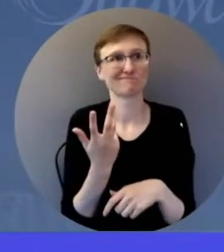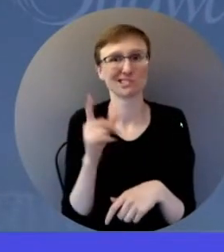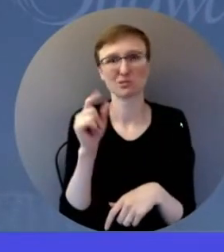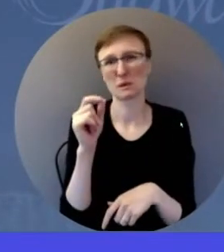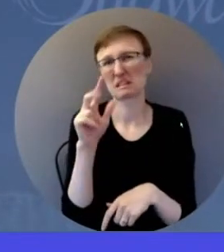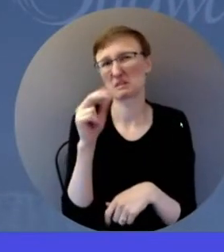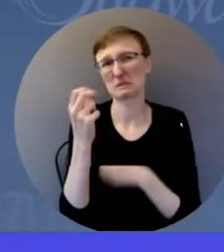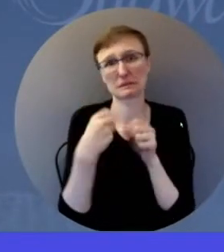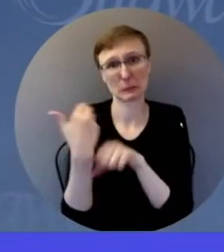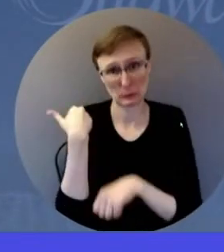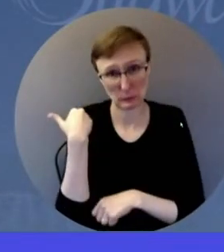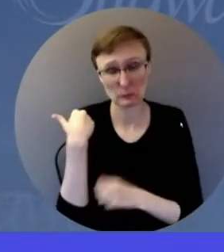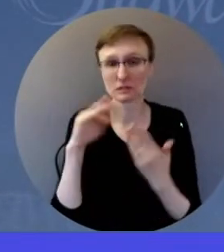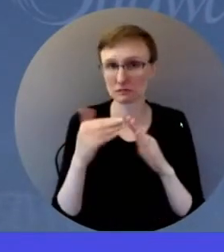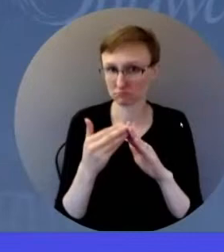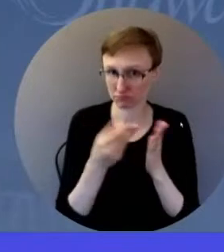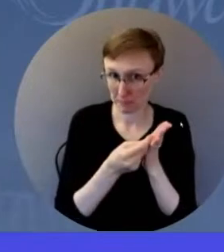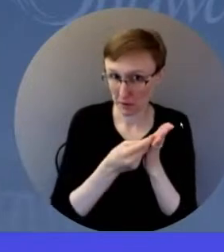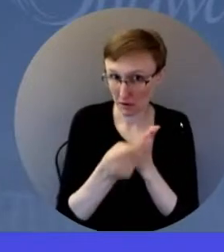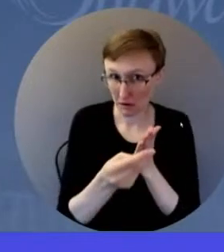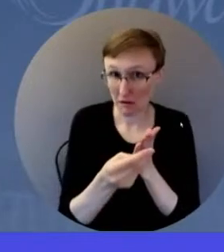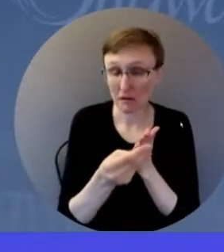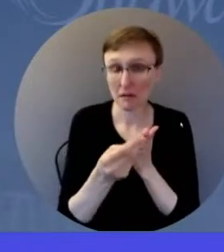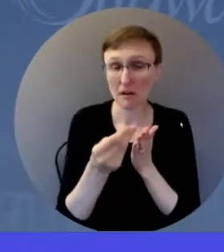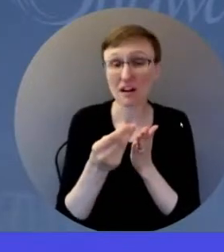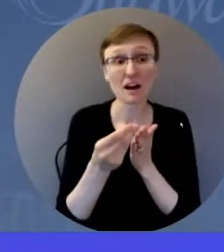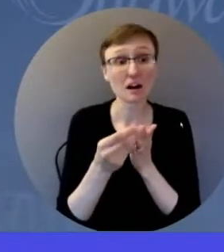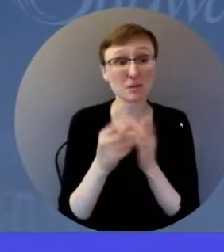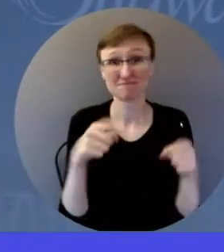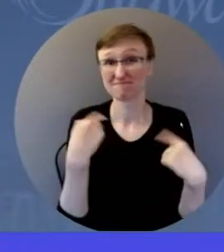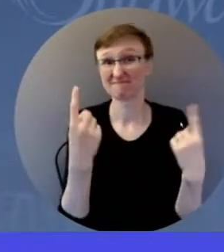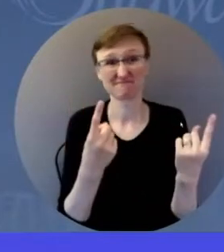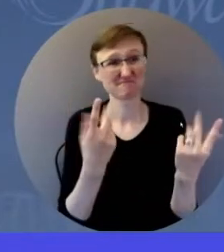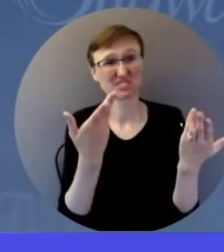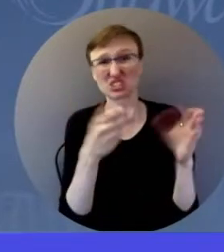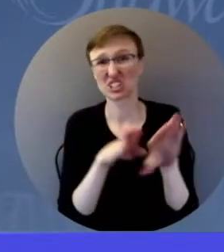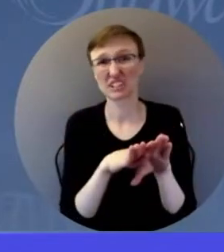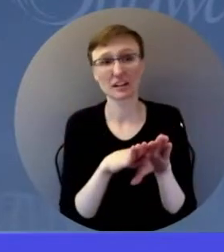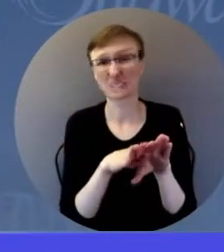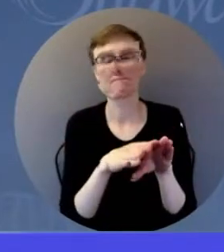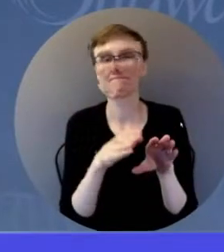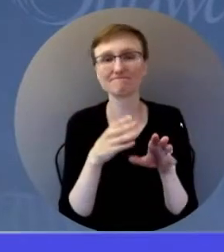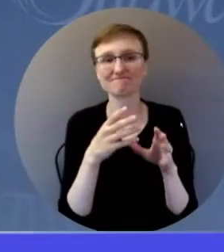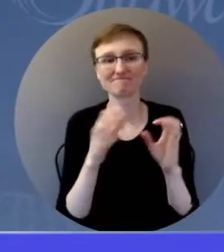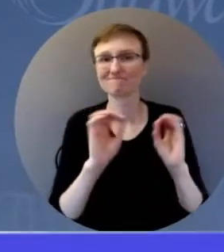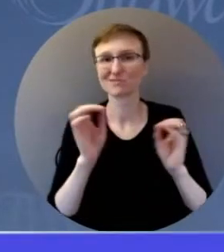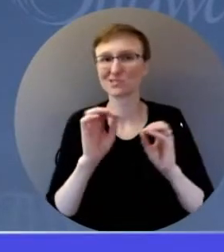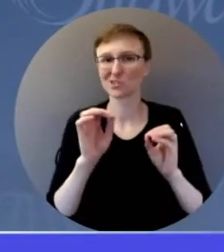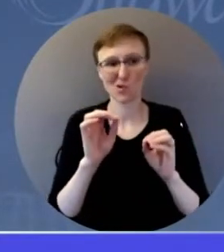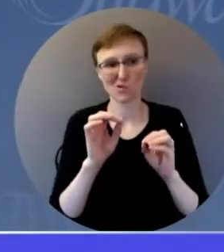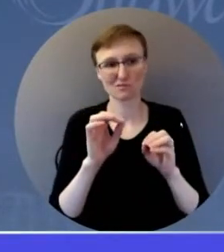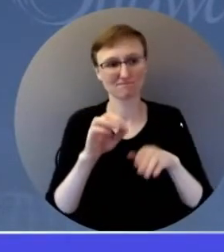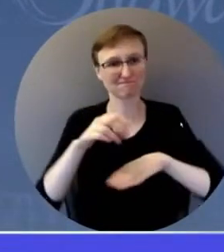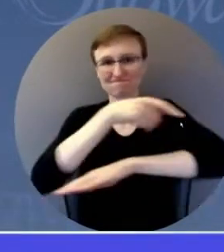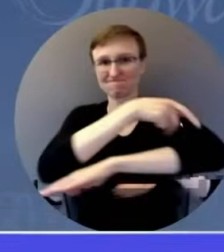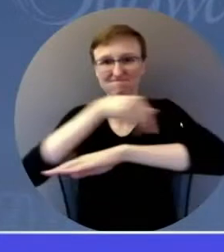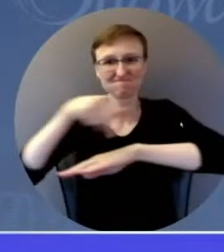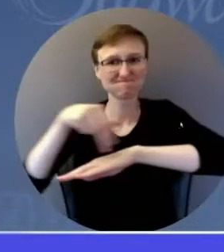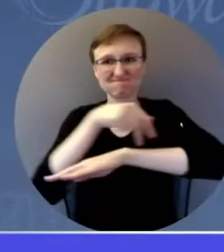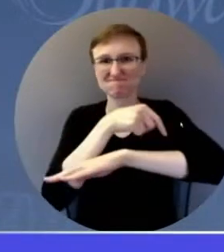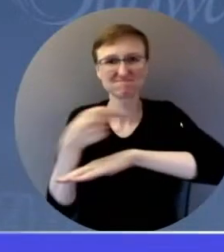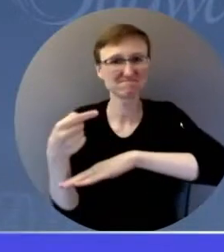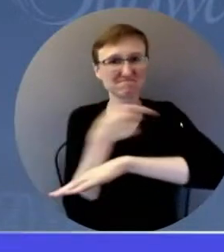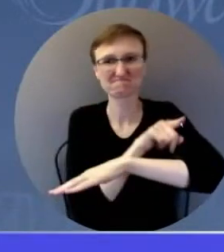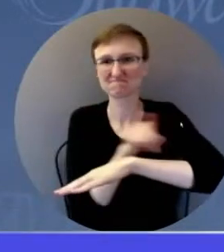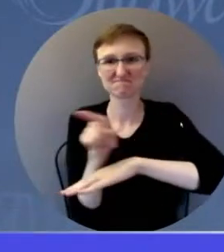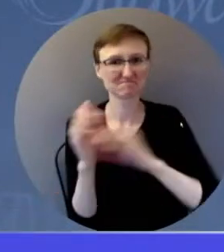shut down for public access for safety issues for a long time. So what the project will entail is